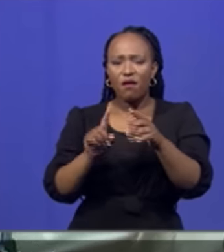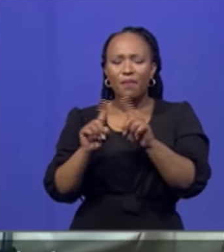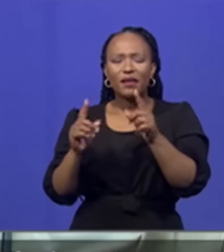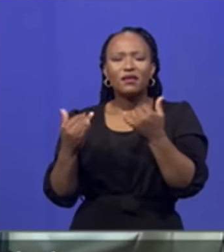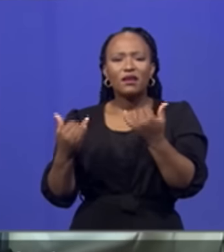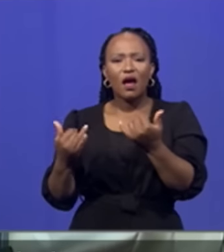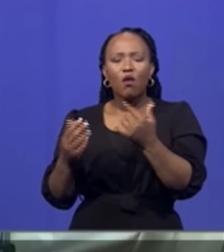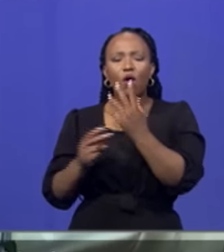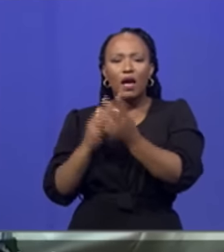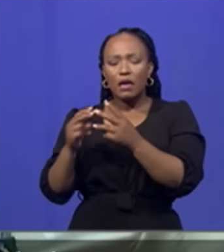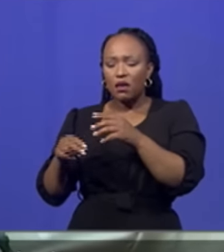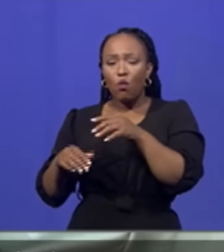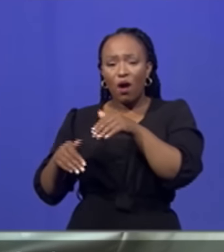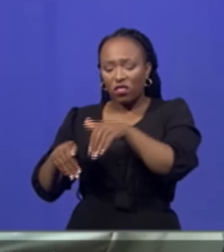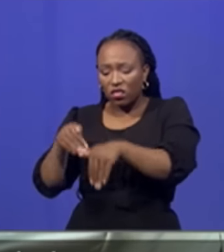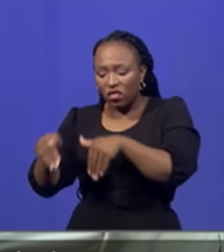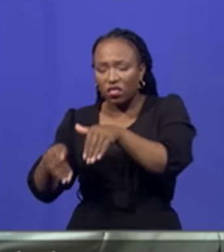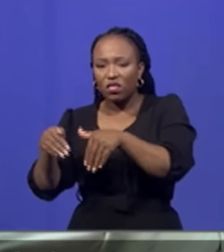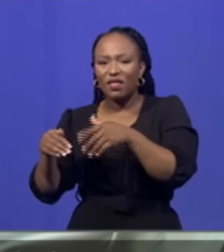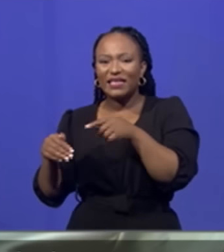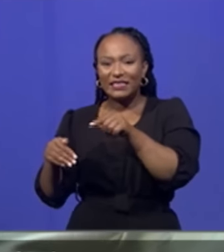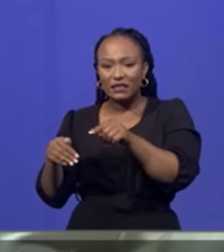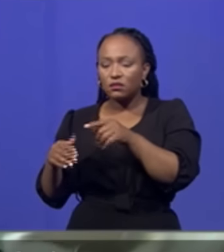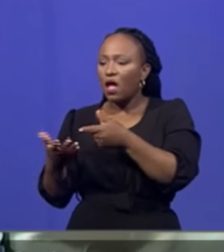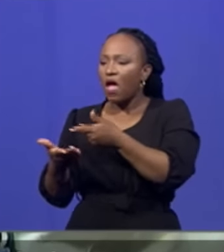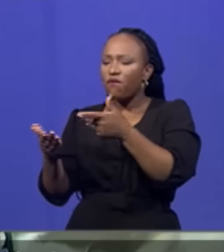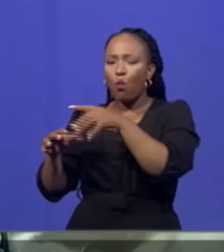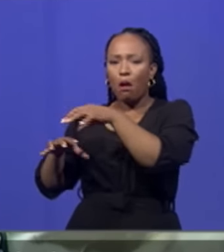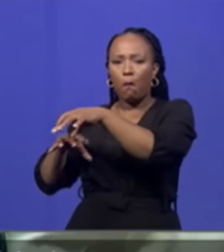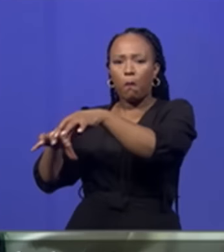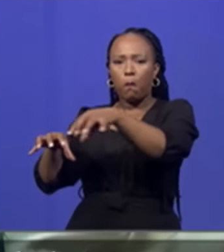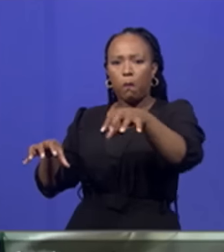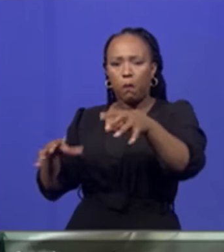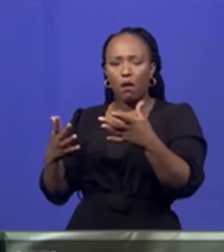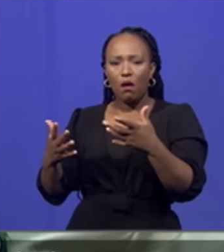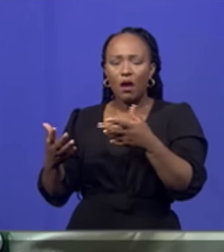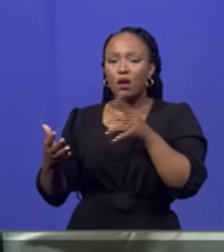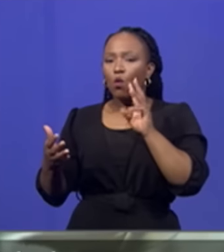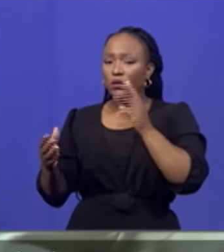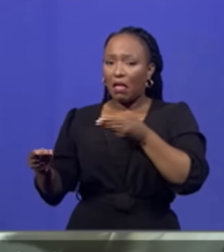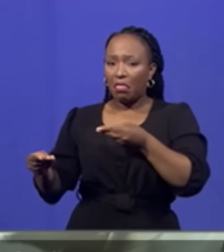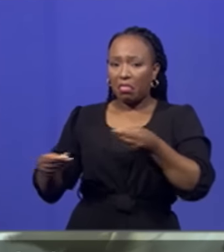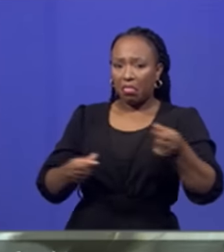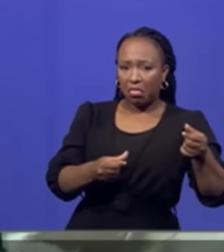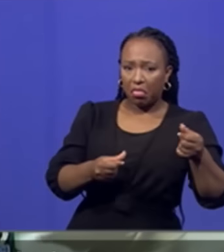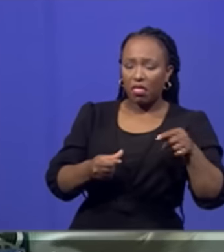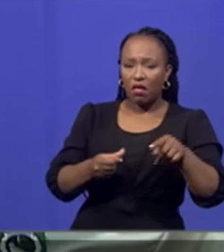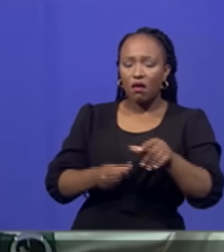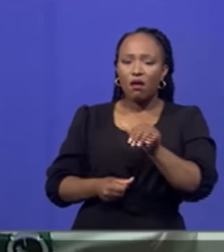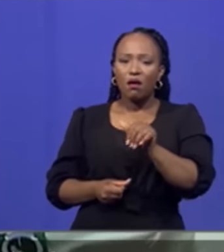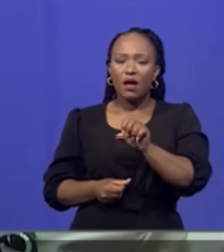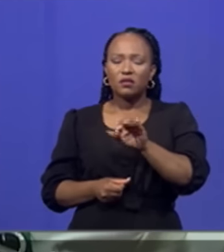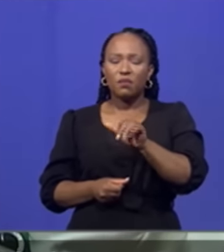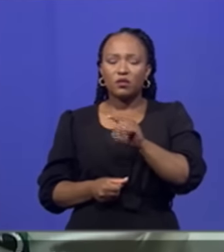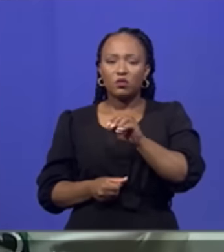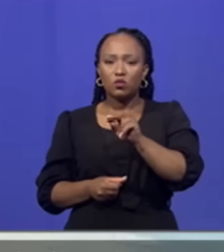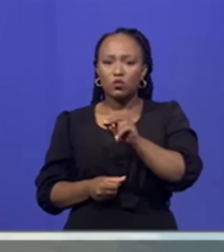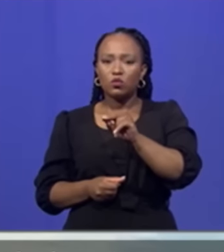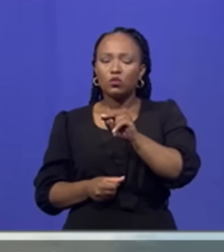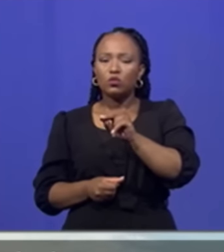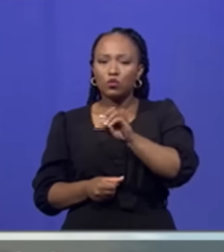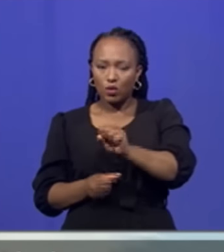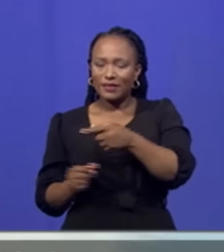nyaretše molaleng boela le metsi ngwana mešhele a e bona e rwele borela e tšhela ka nokeng ya mohlapisi